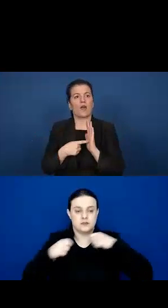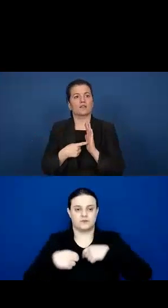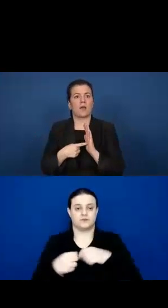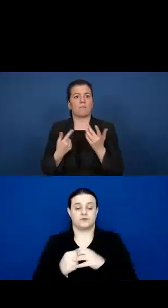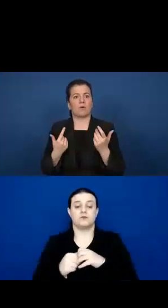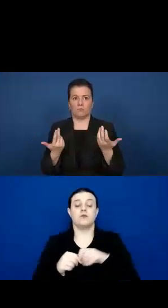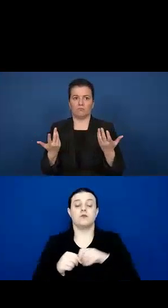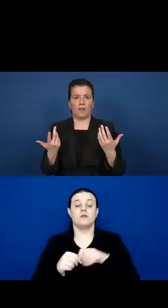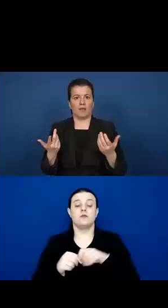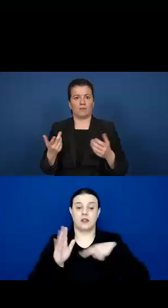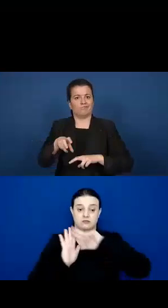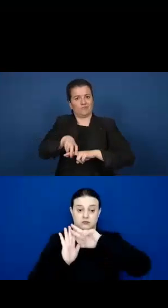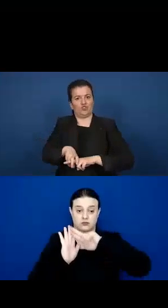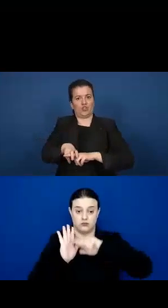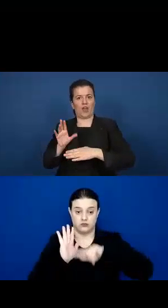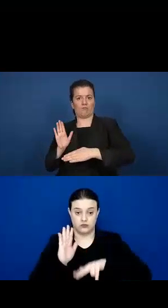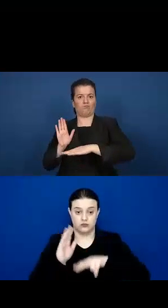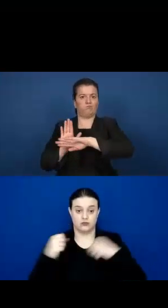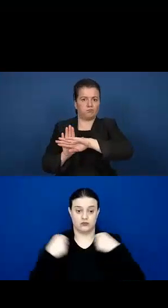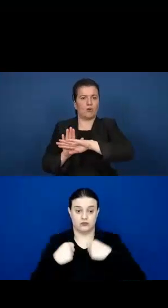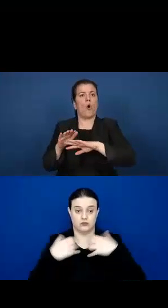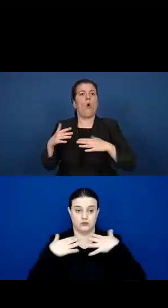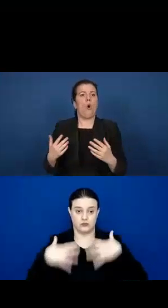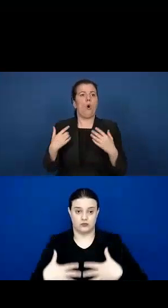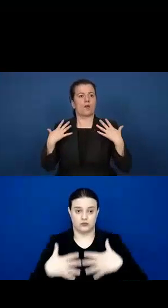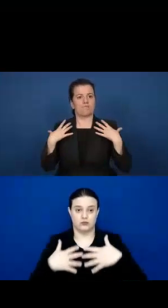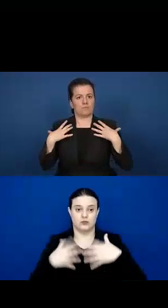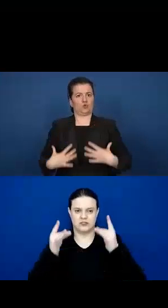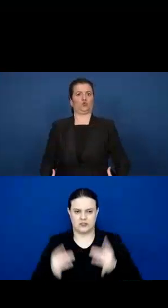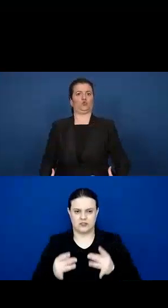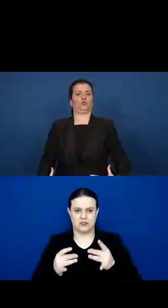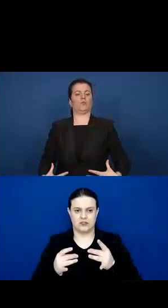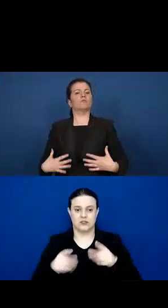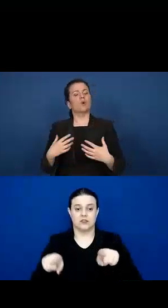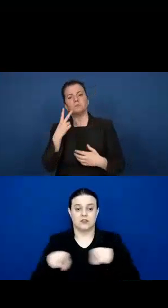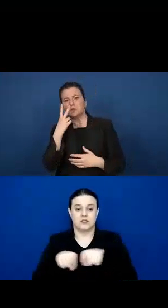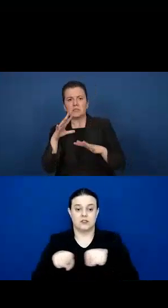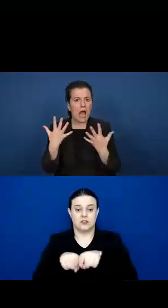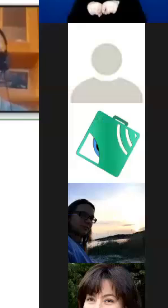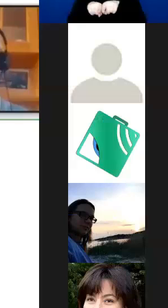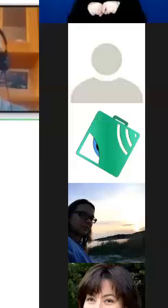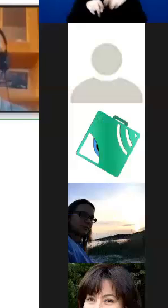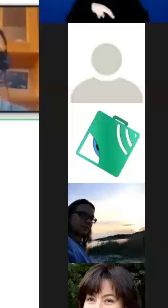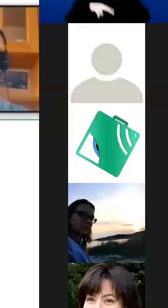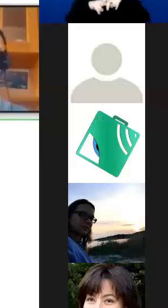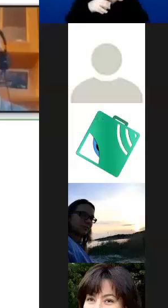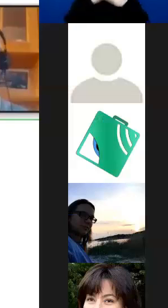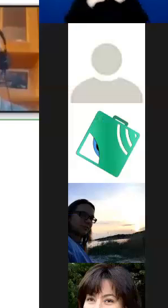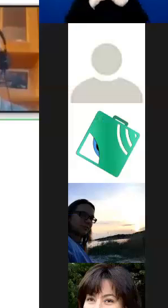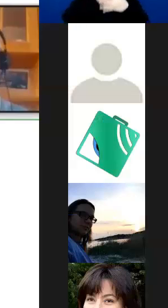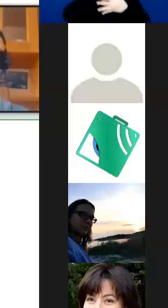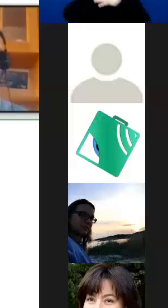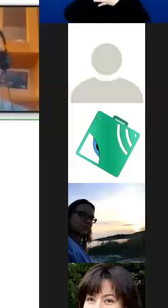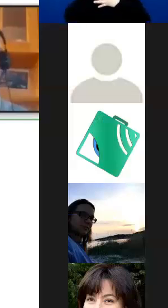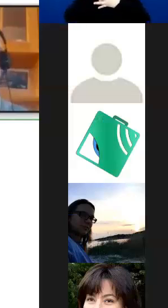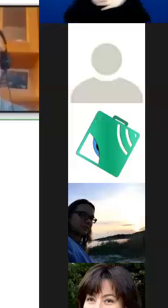see the multi-panel suite and the Vest in more detail. The Chairable is a seat covered with smart textile, which